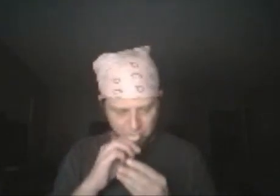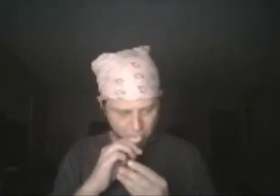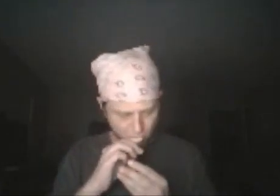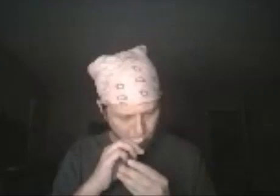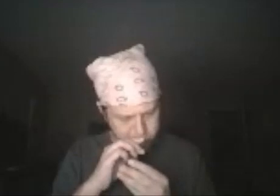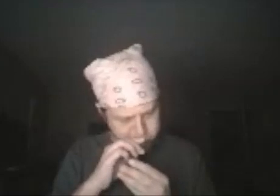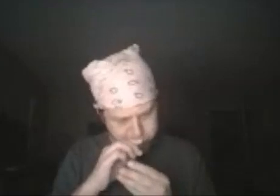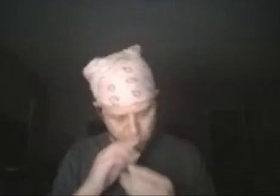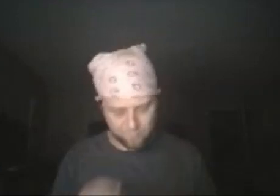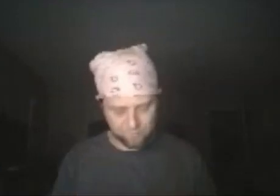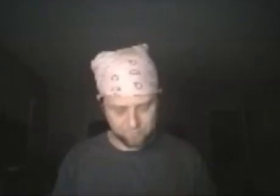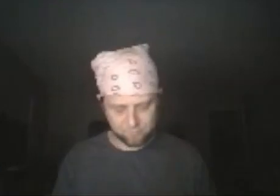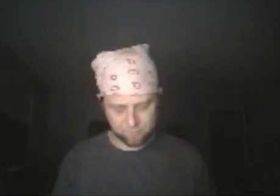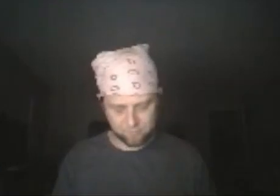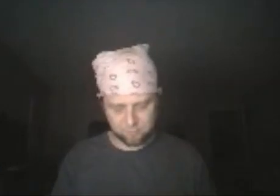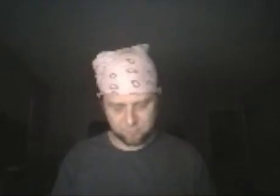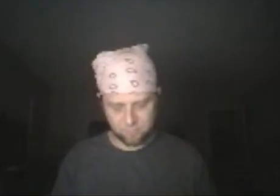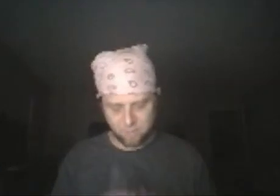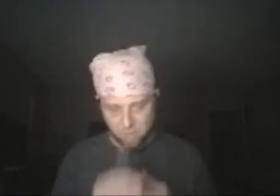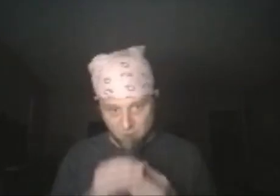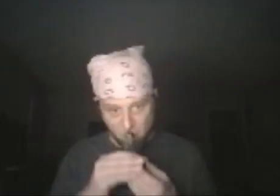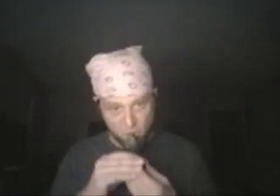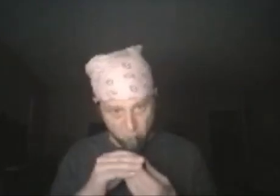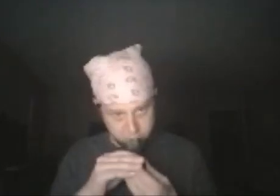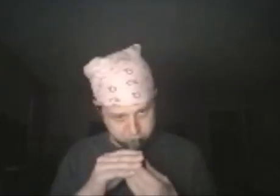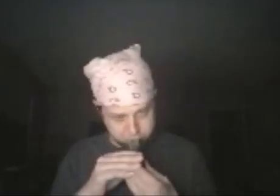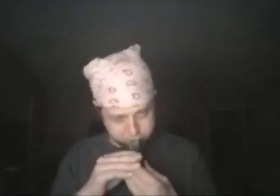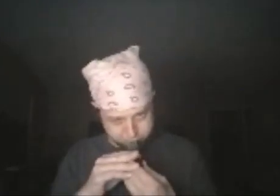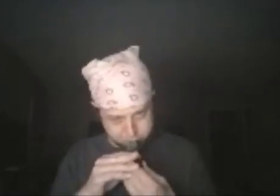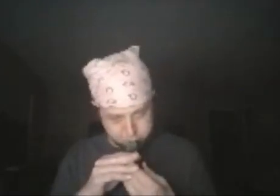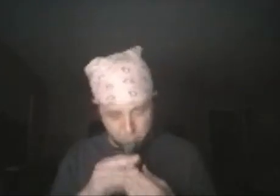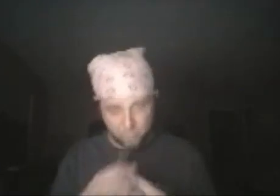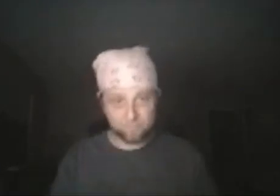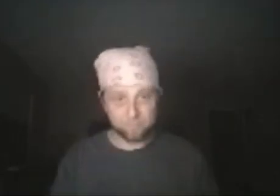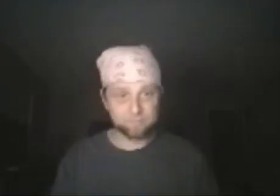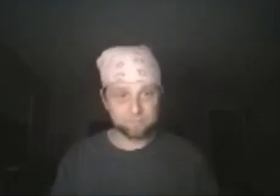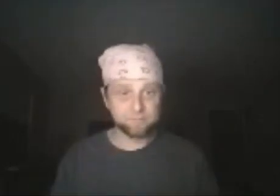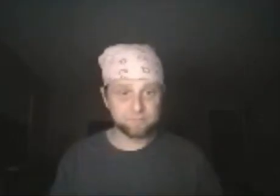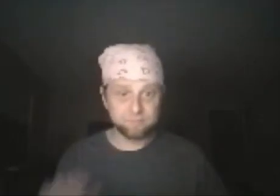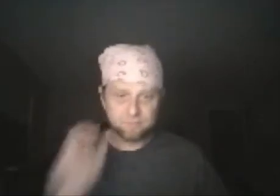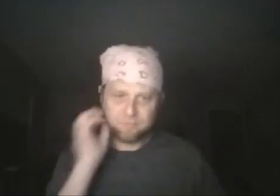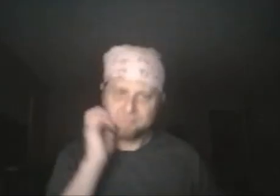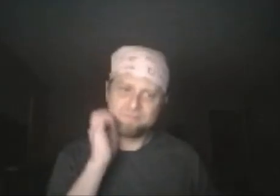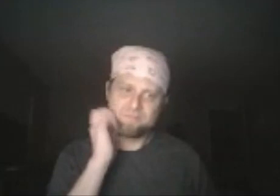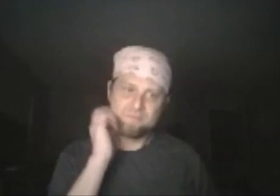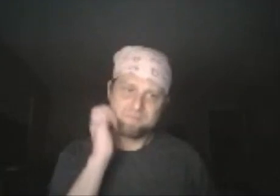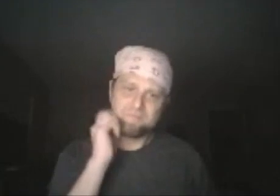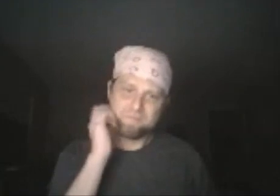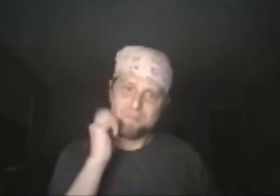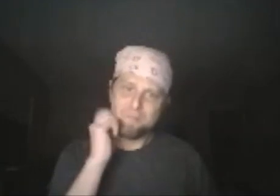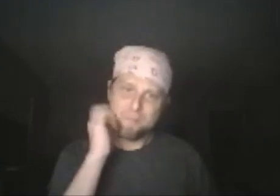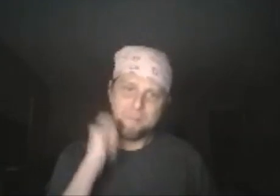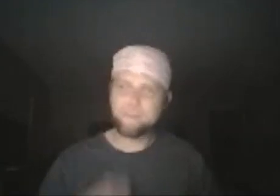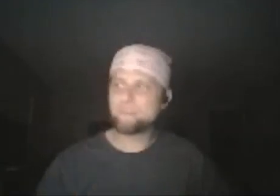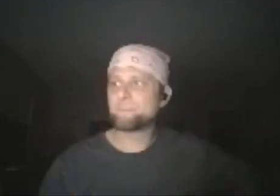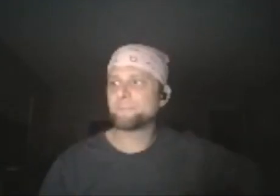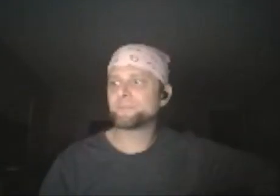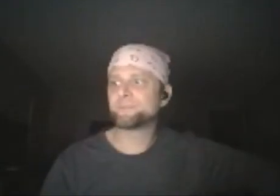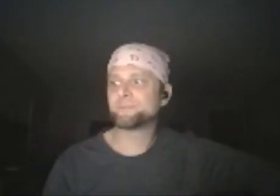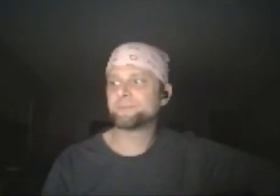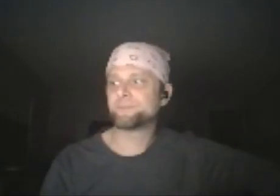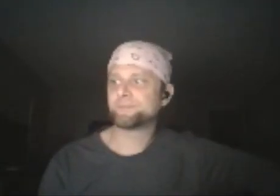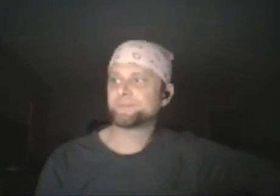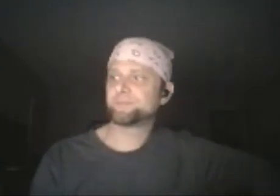year of a four-year term. He's lost great credibility as a consequence of canceling elections last year. He's been accused of corruption and nepotism. And you also have